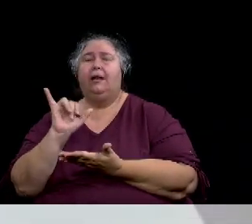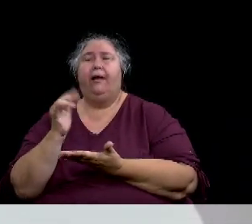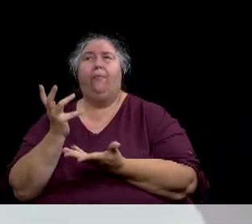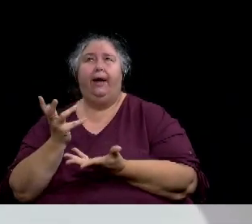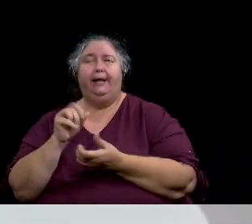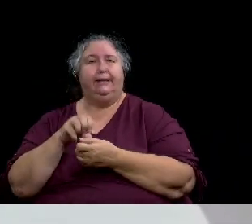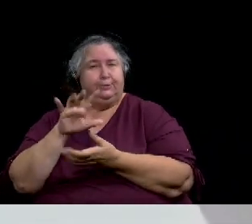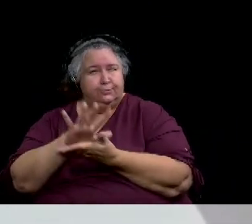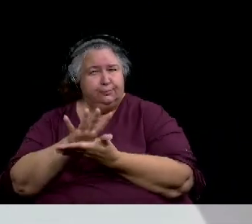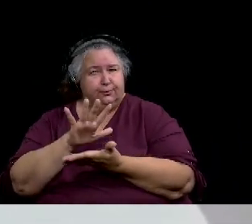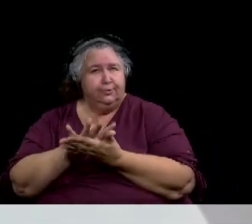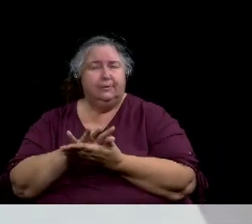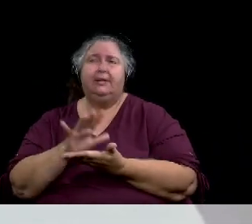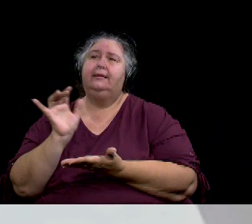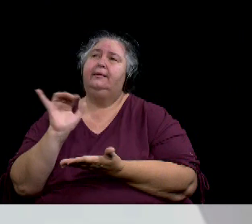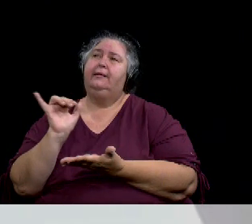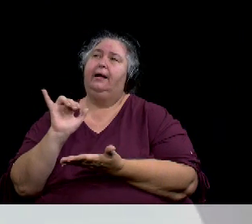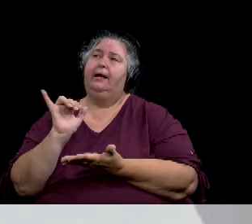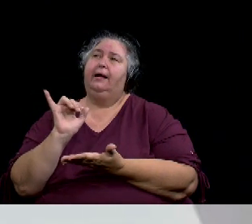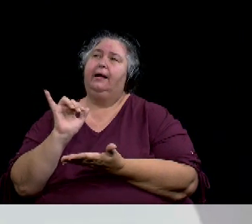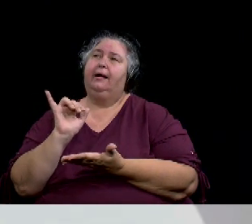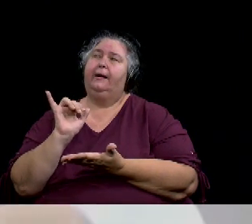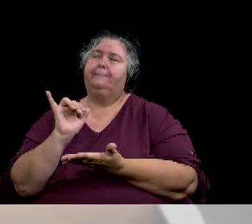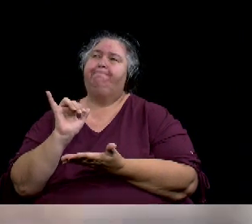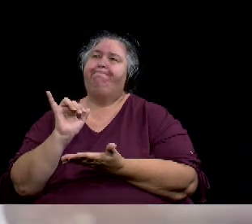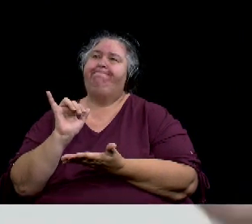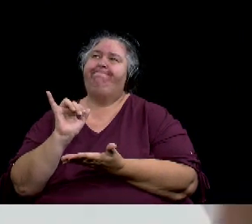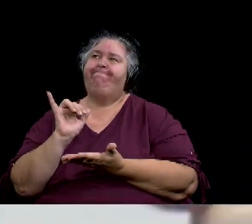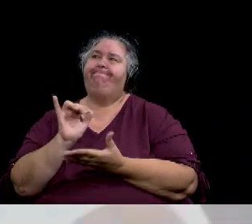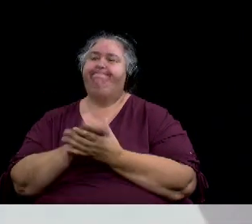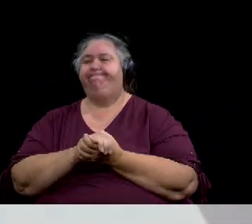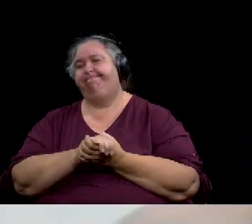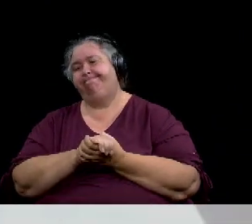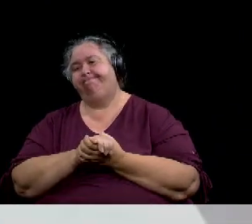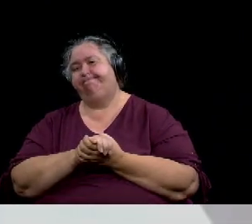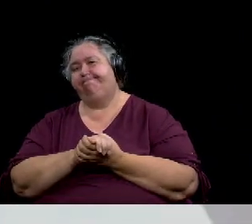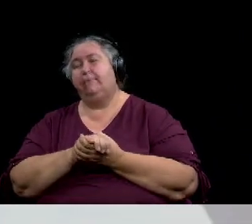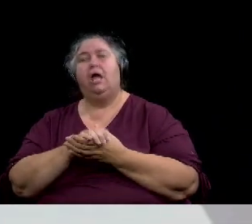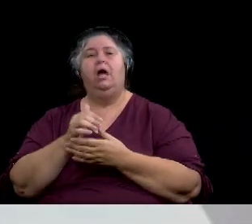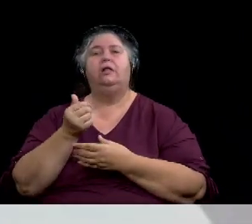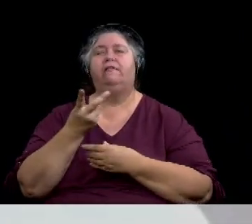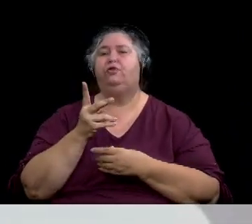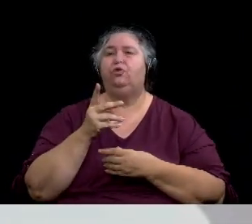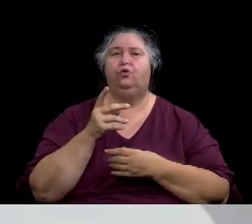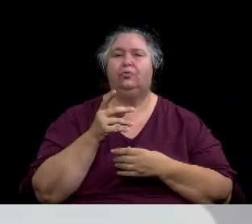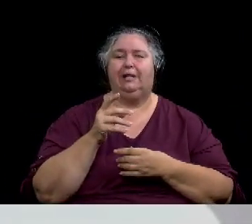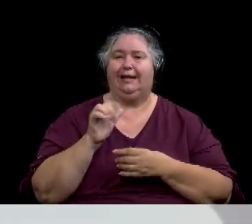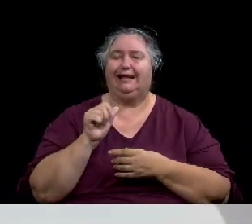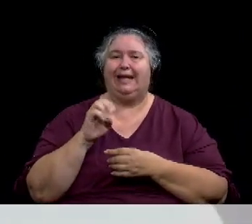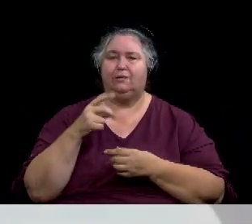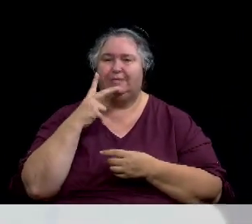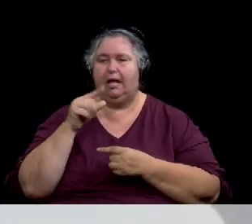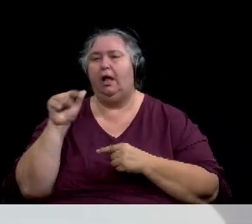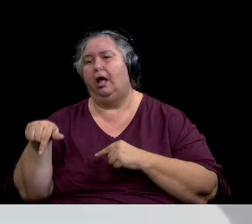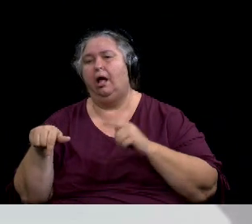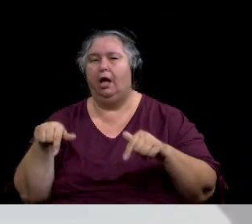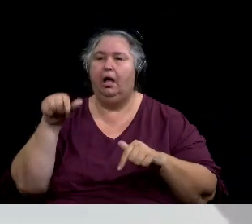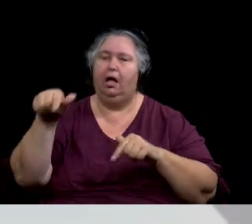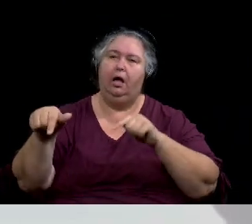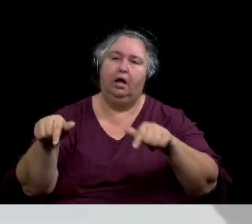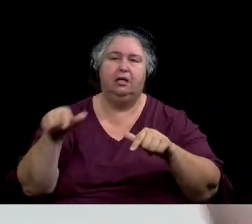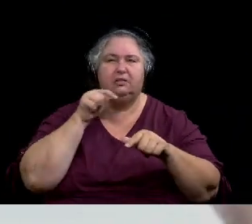schools? It would be more than the few kind of scattered cases that we have seen in schools. We have not